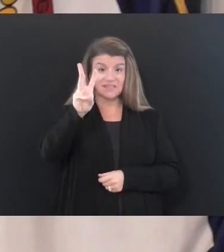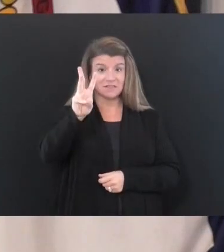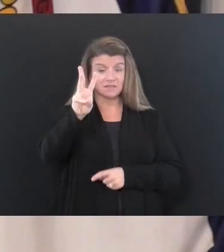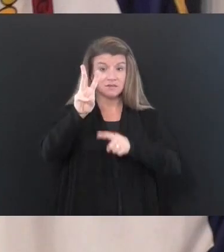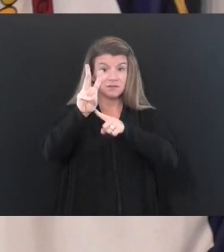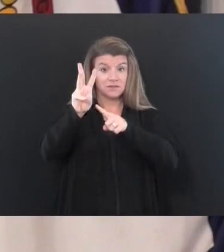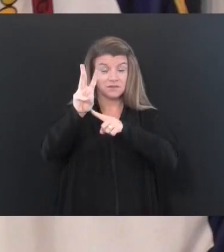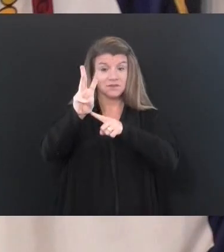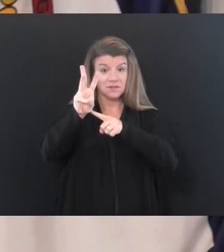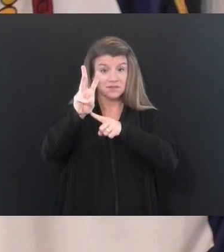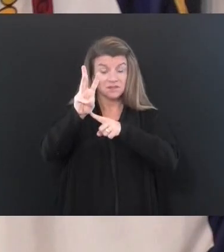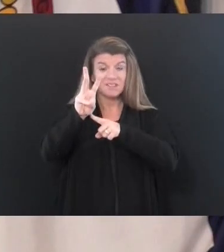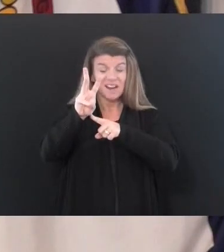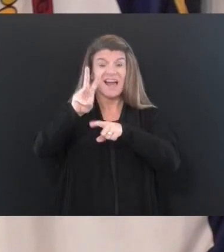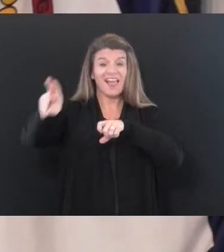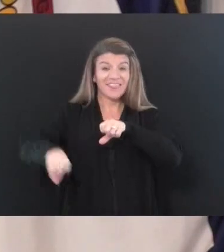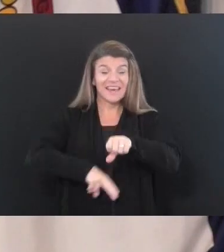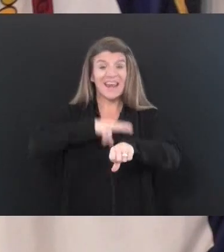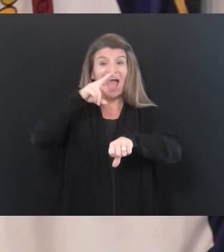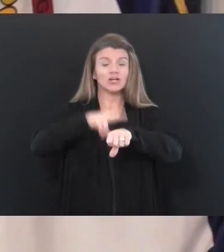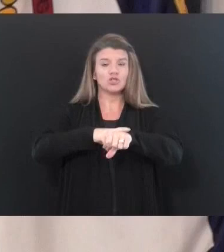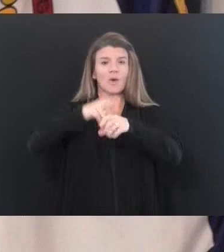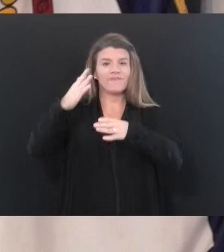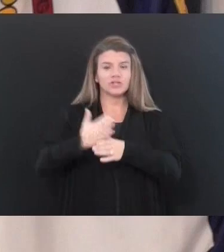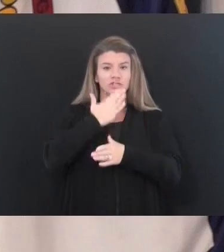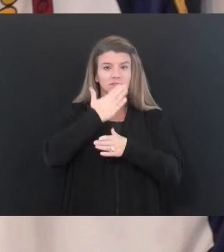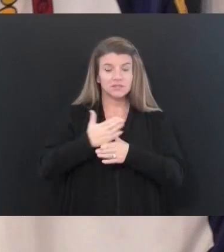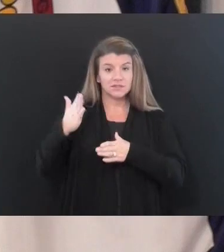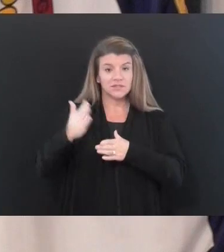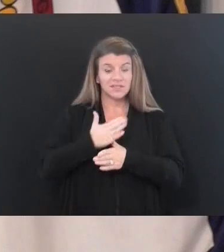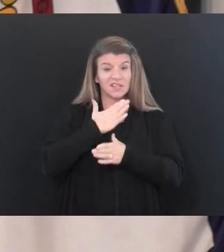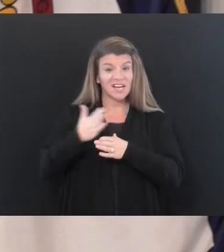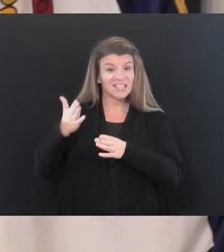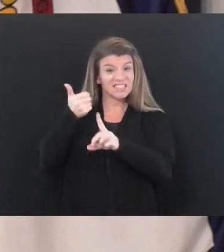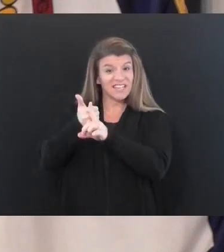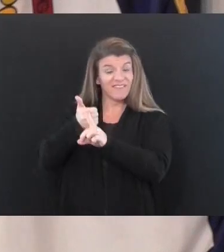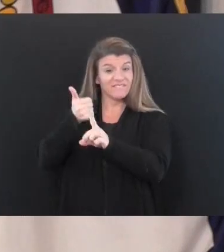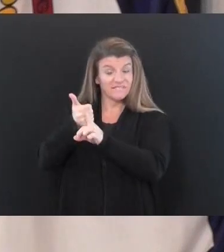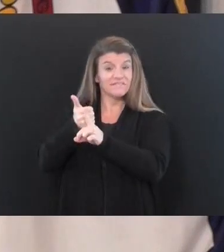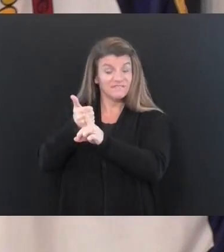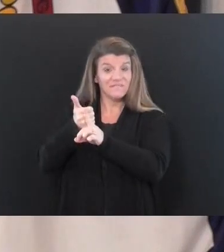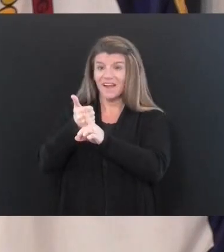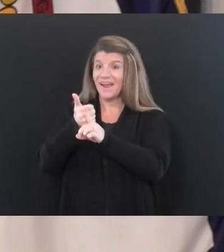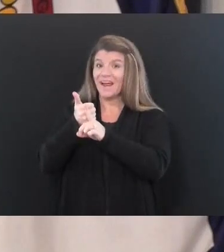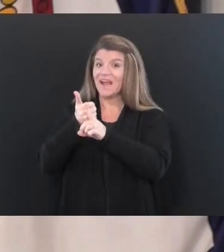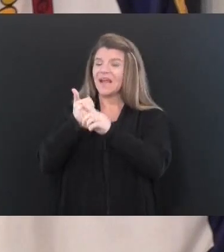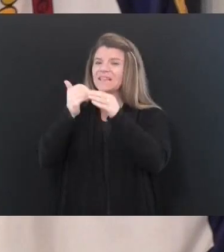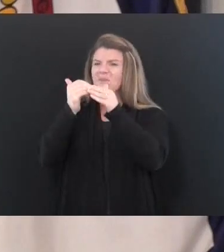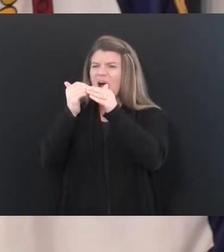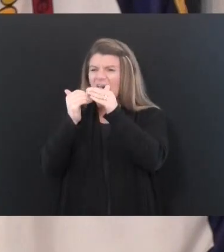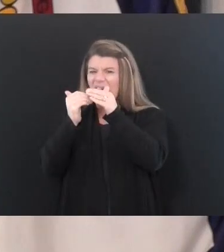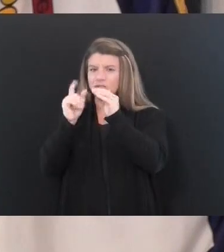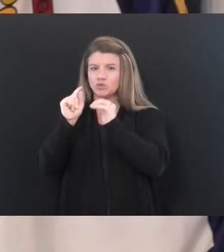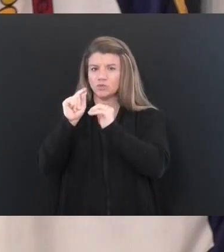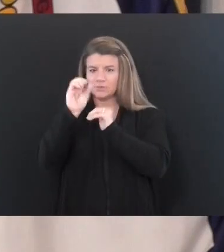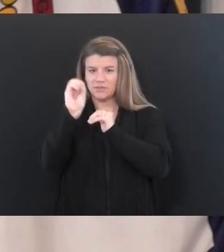2.66. The national average is just slightly under 20%,